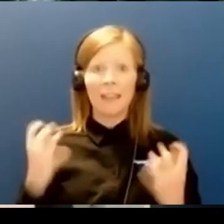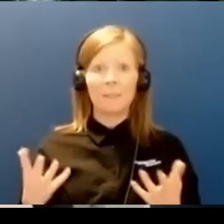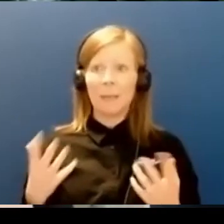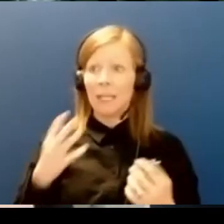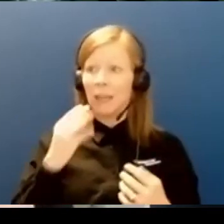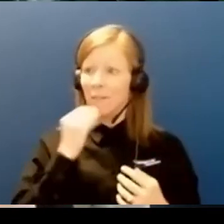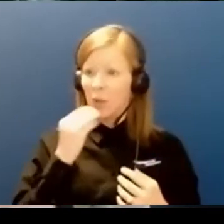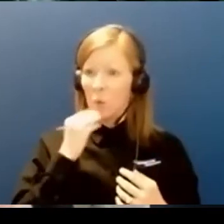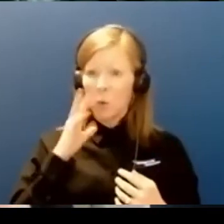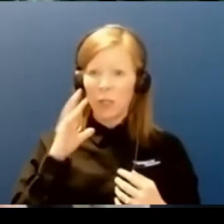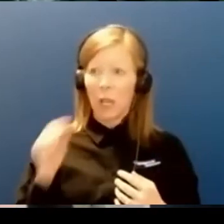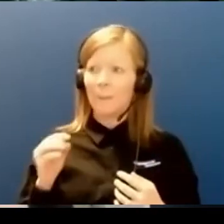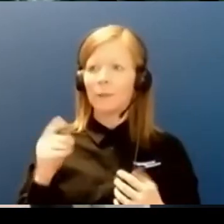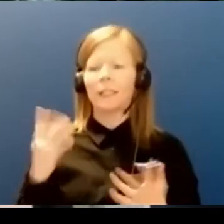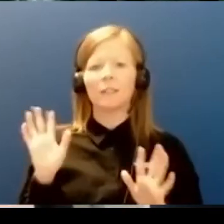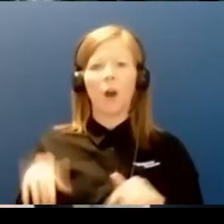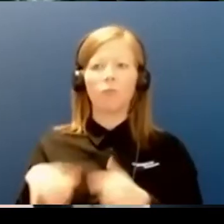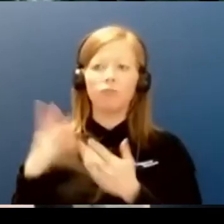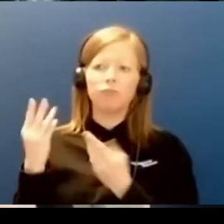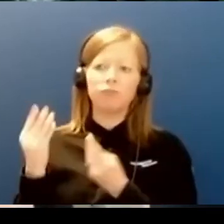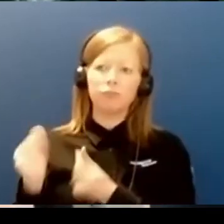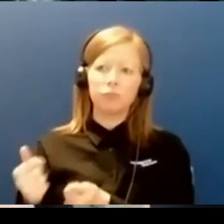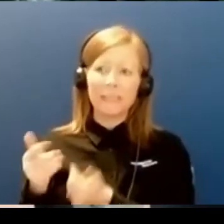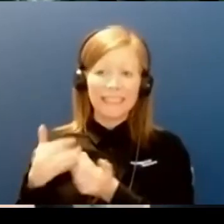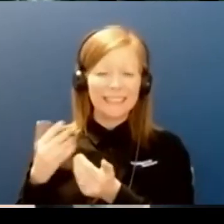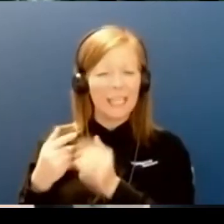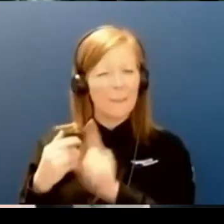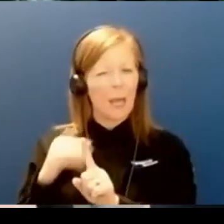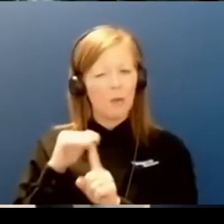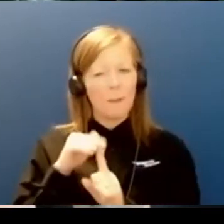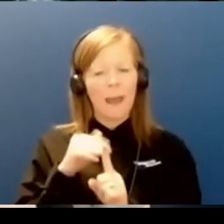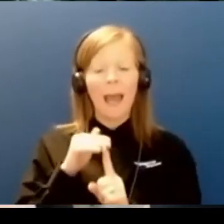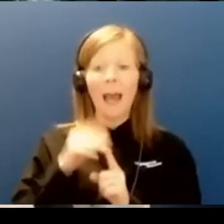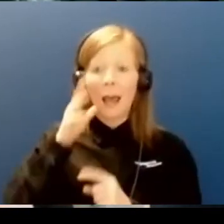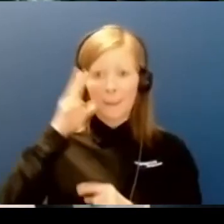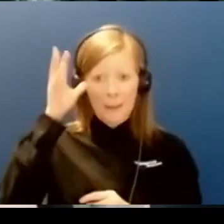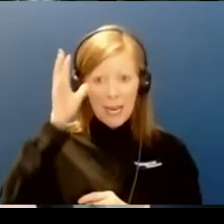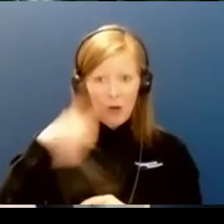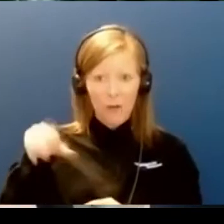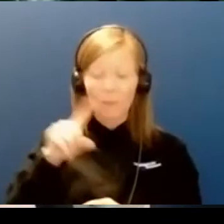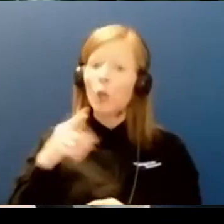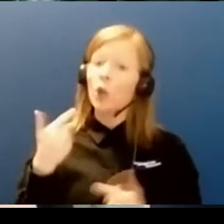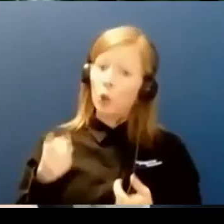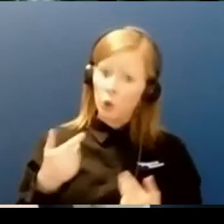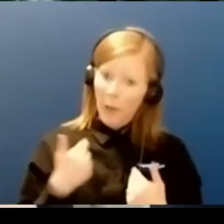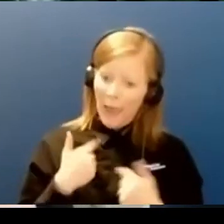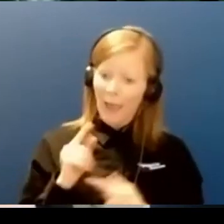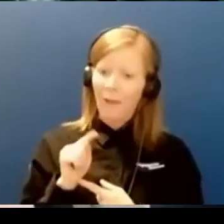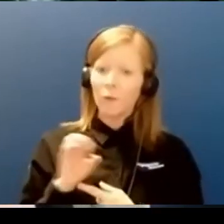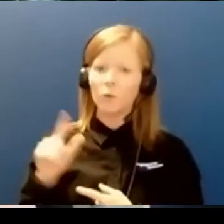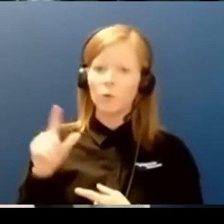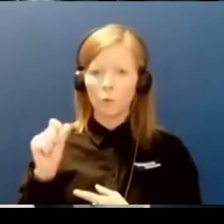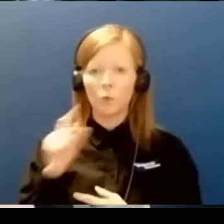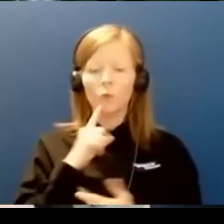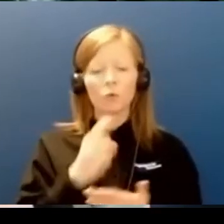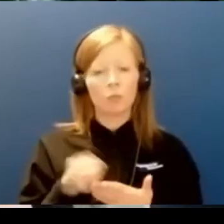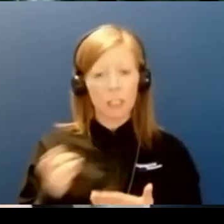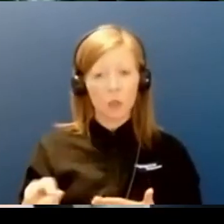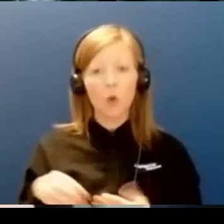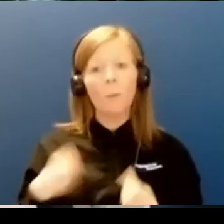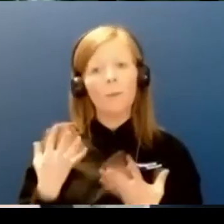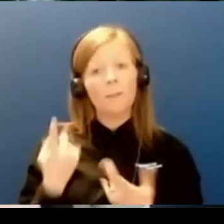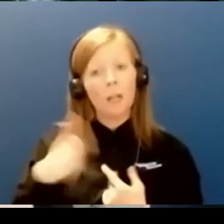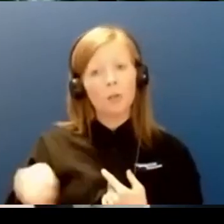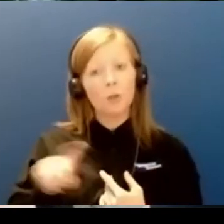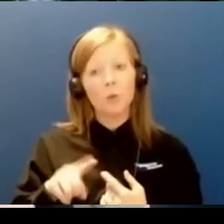like the convenience of life. But I just wanted to remind parents that they do have the tools and resources, provided to them to make healthy